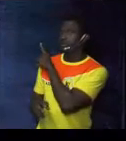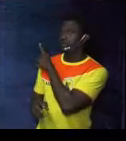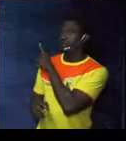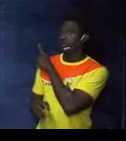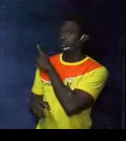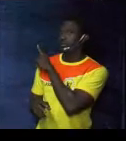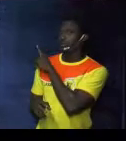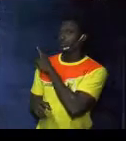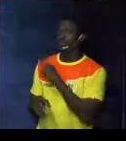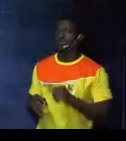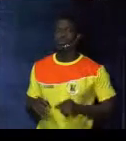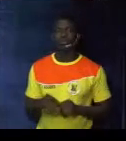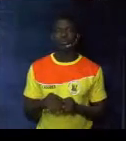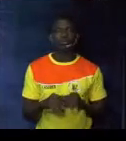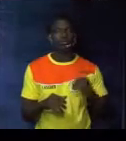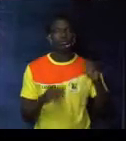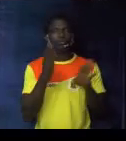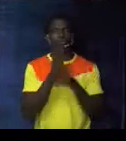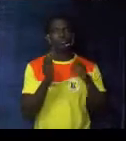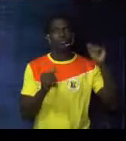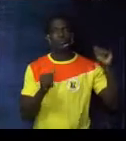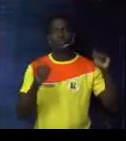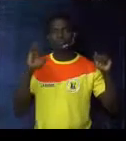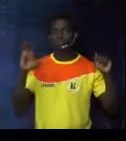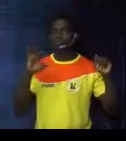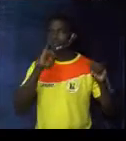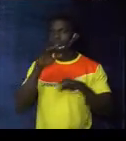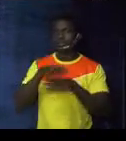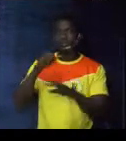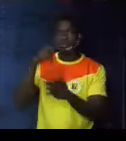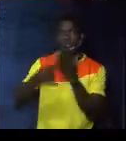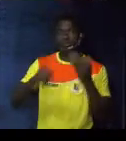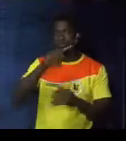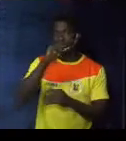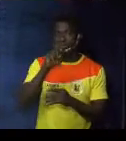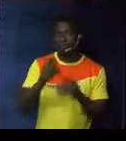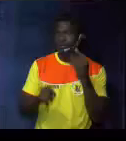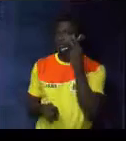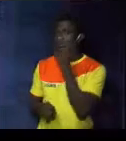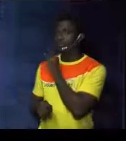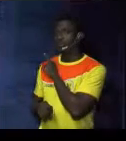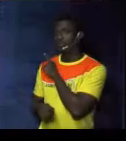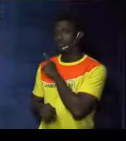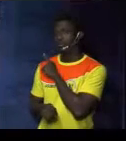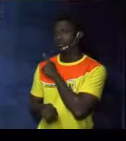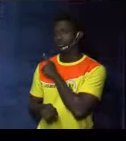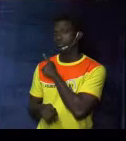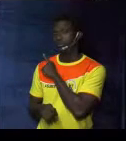joining AC. But the straight line AC is called what?